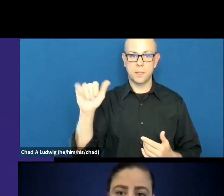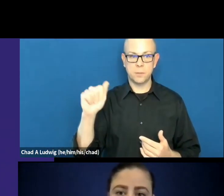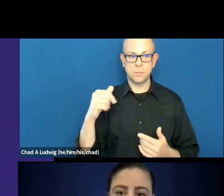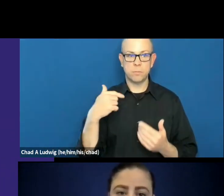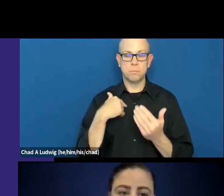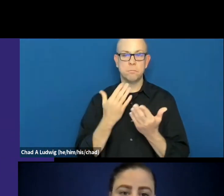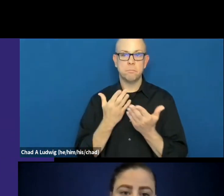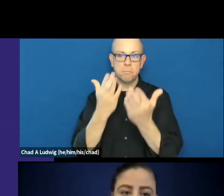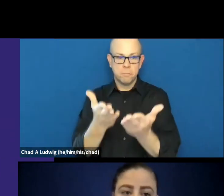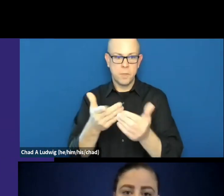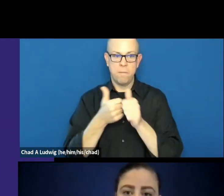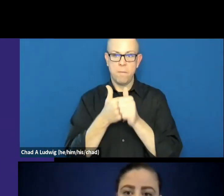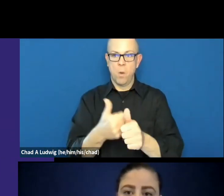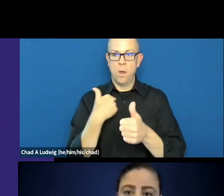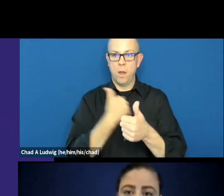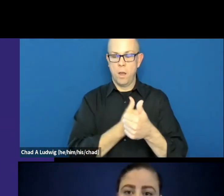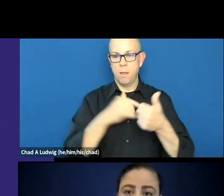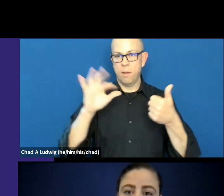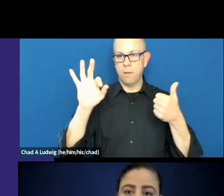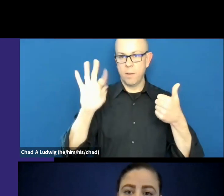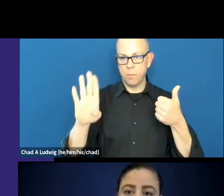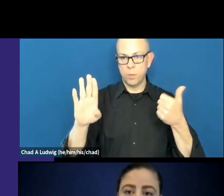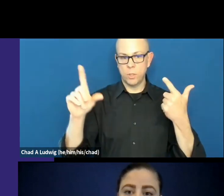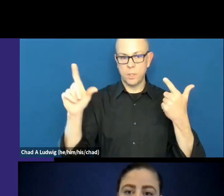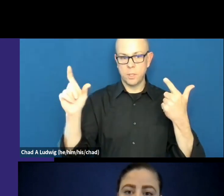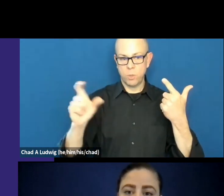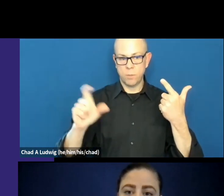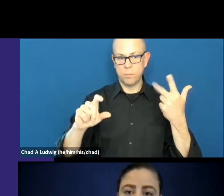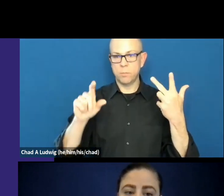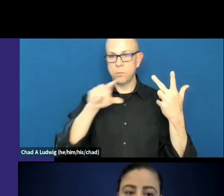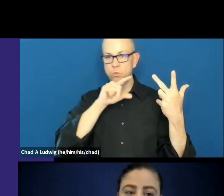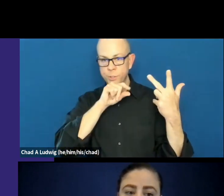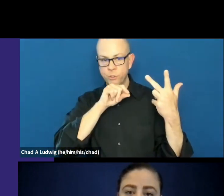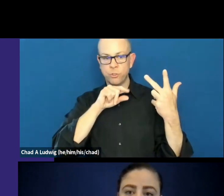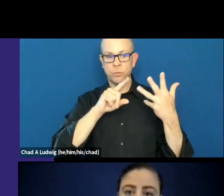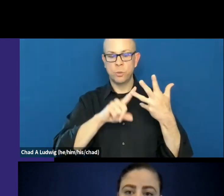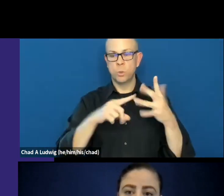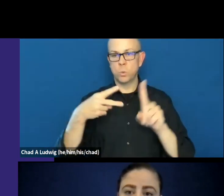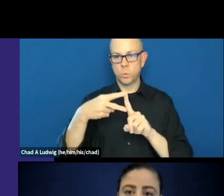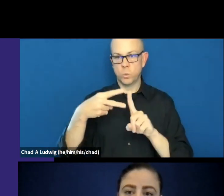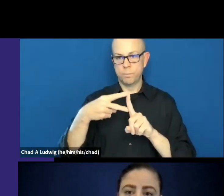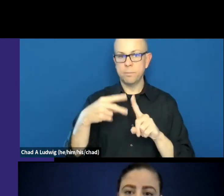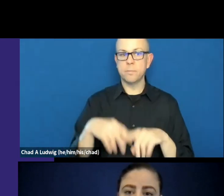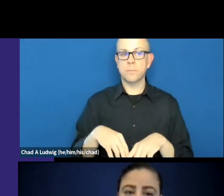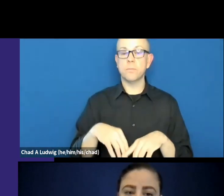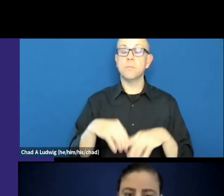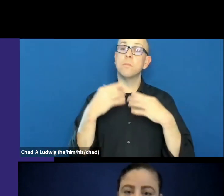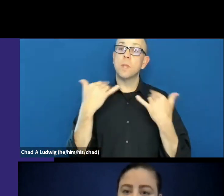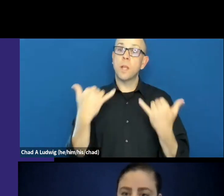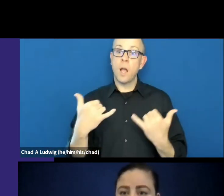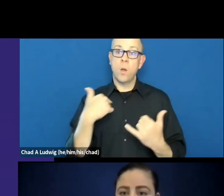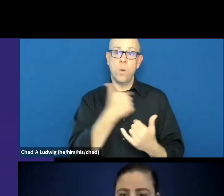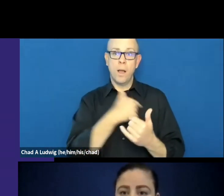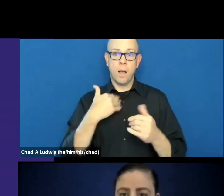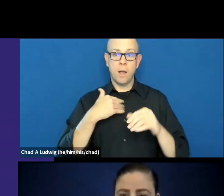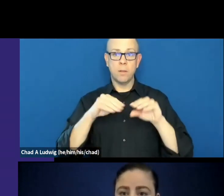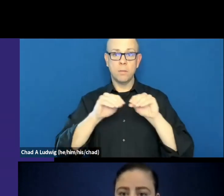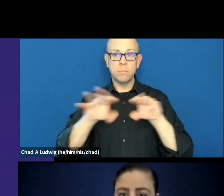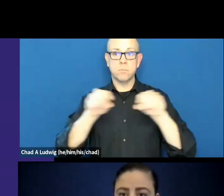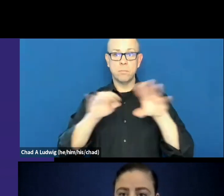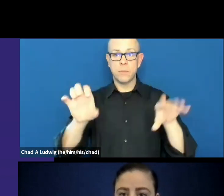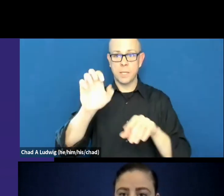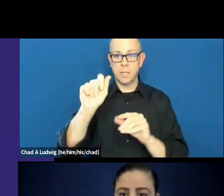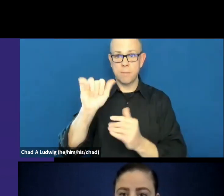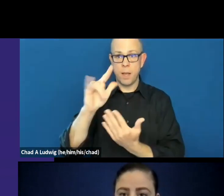We have all kinds of social media out there. You can follow us on Facebook, Instagram, Twitter,